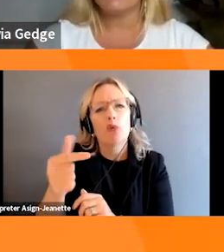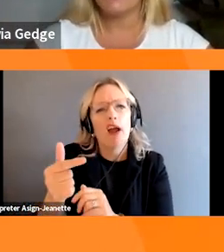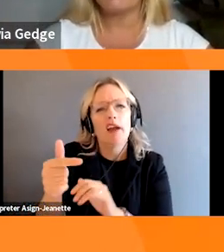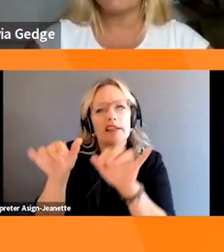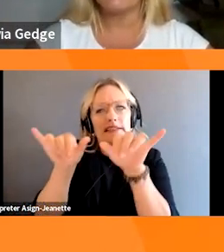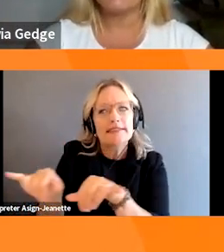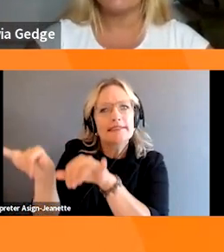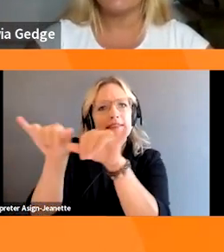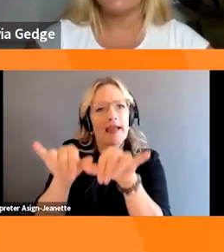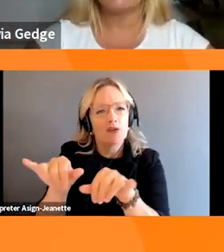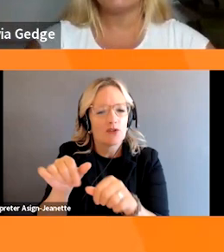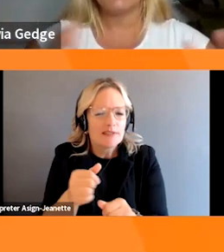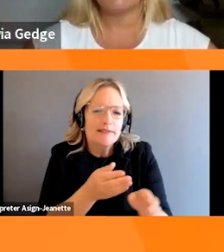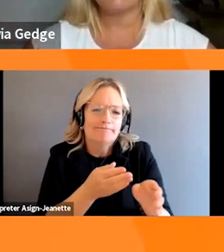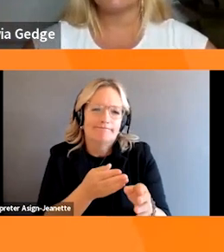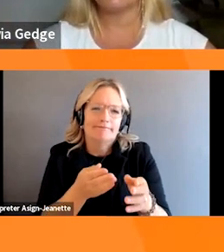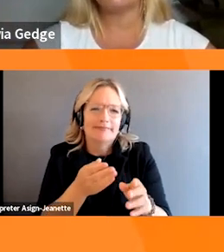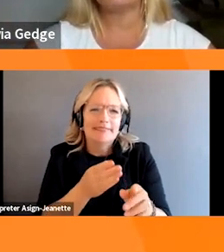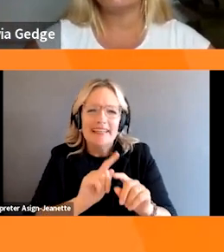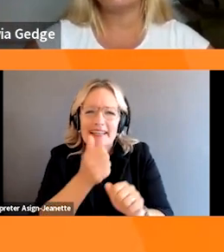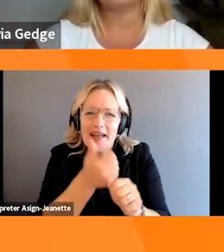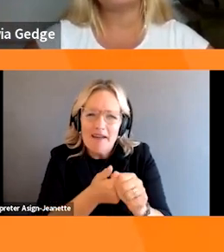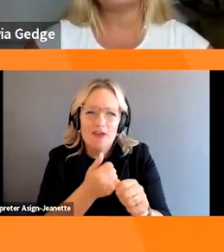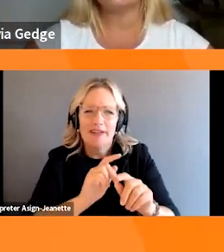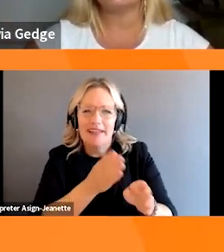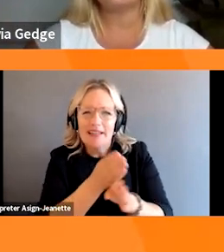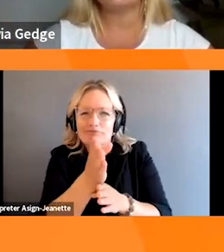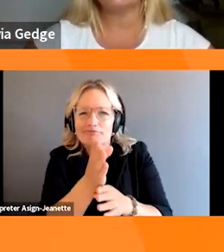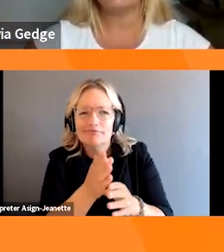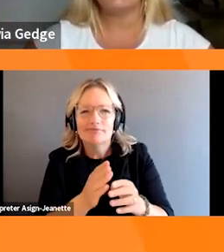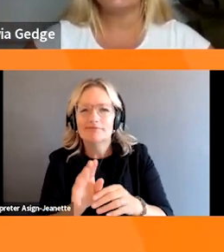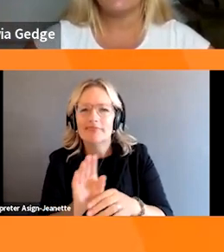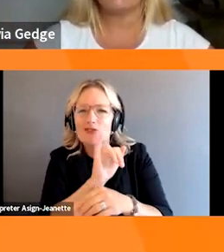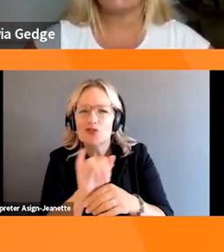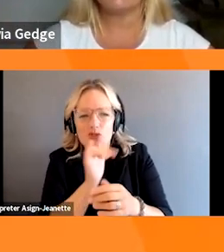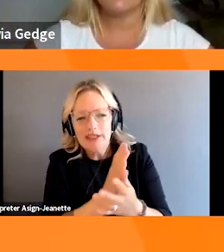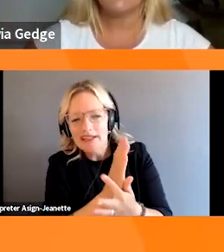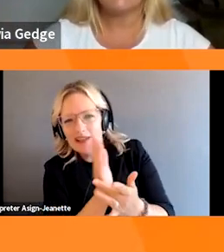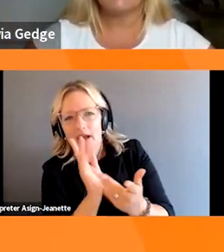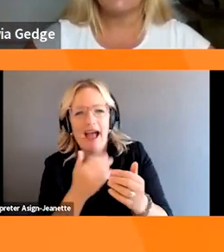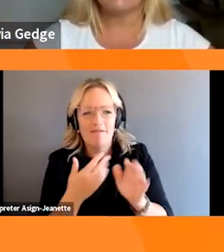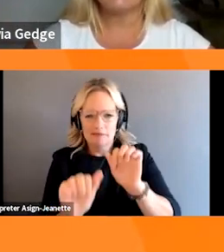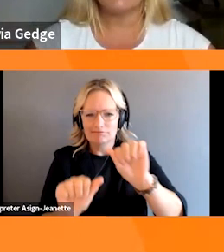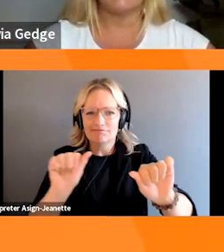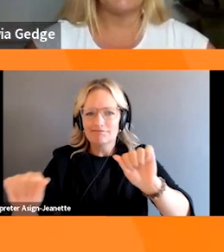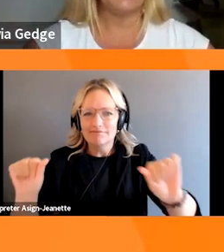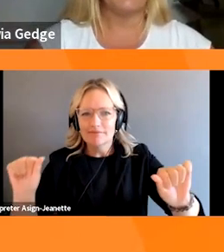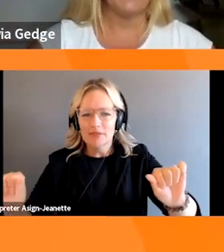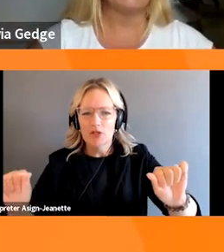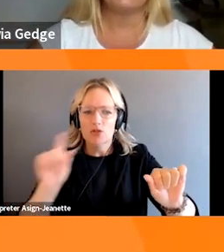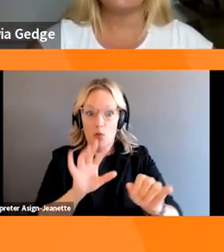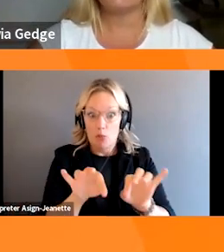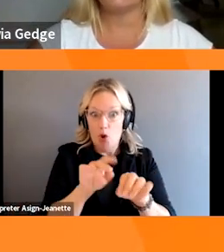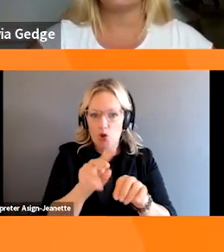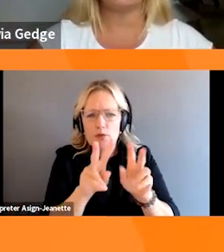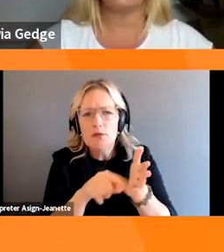industry might have their specific standards, but then as well, there will be specific standards that,